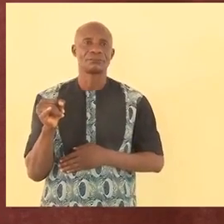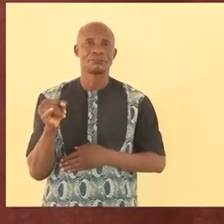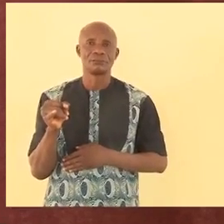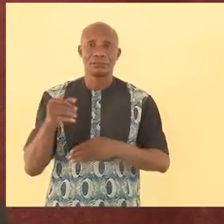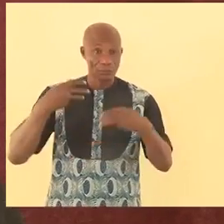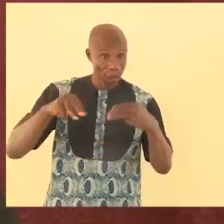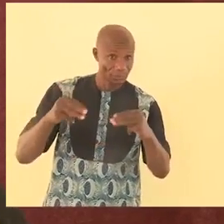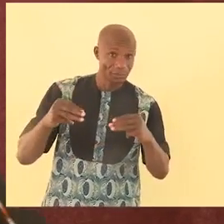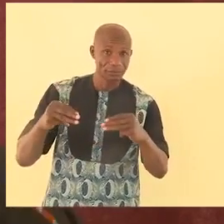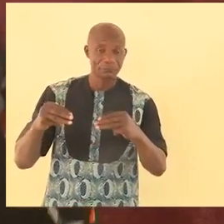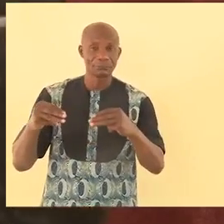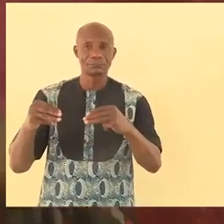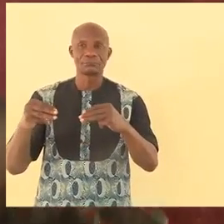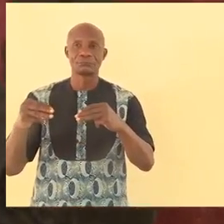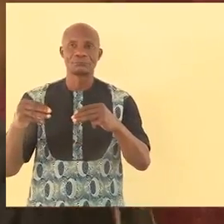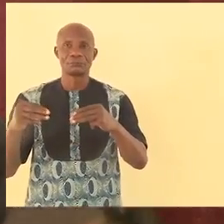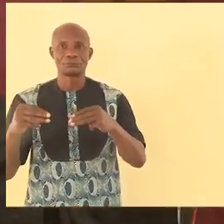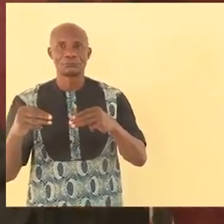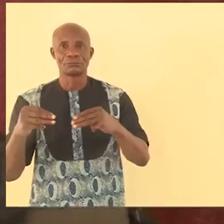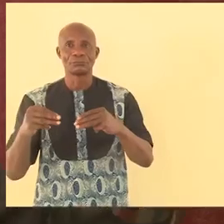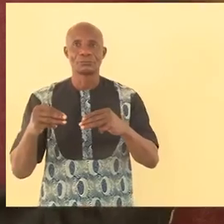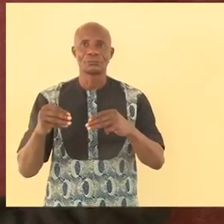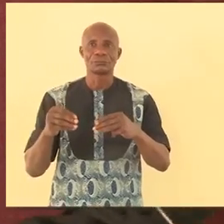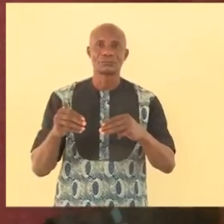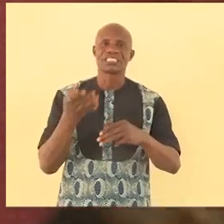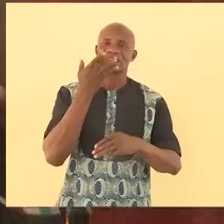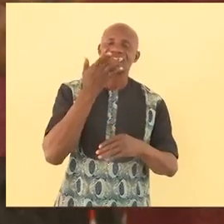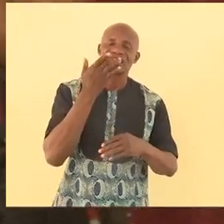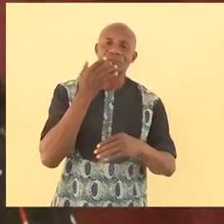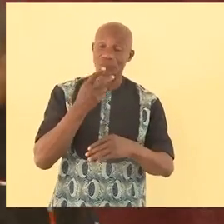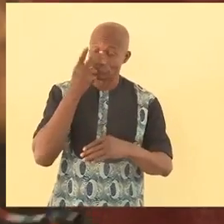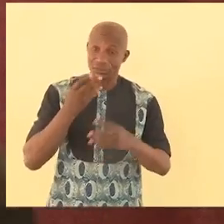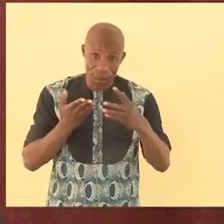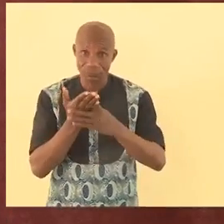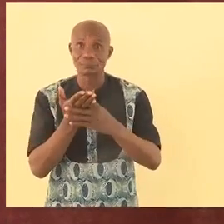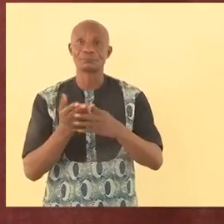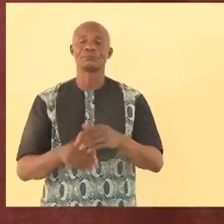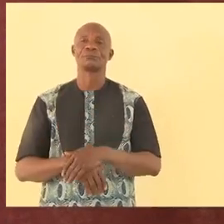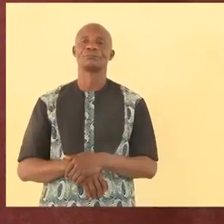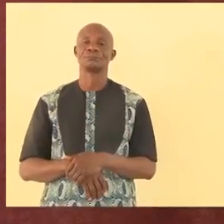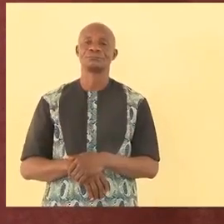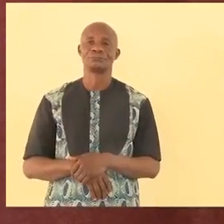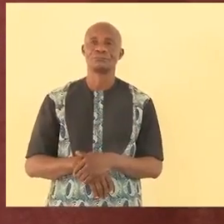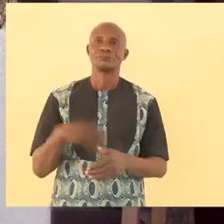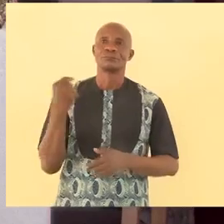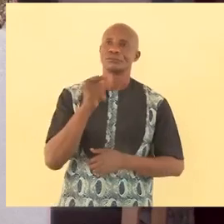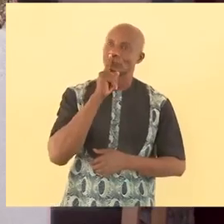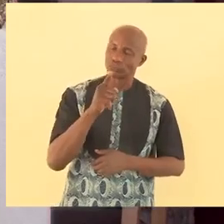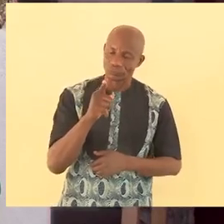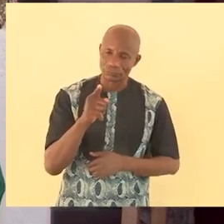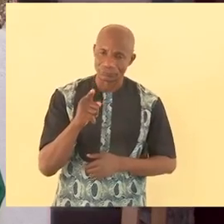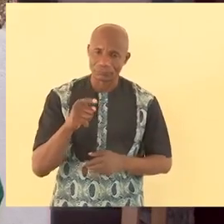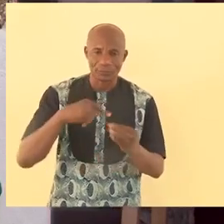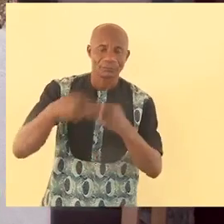shops where you can see, where are basically glass shops where you can see through. Yeah, I'll take it off from there. The